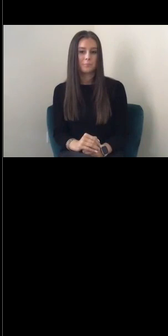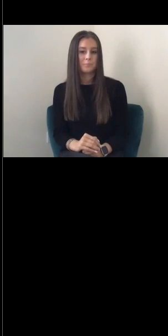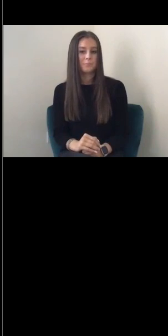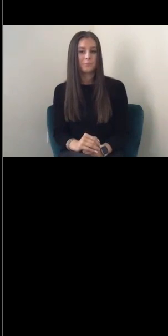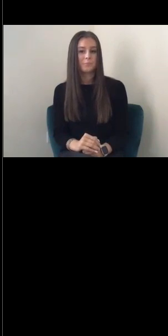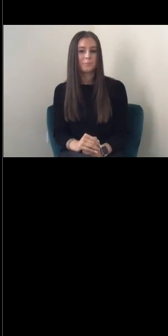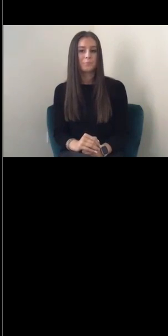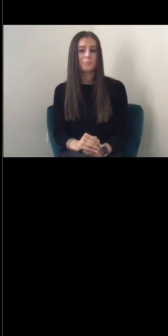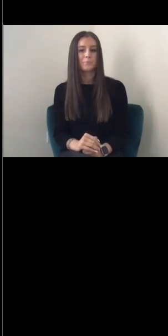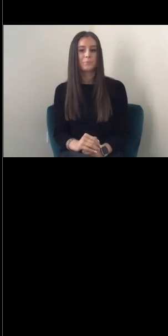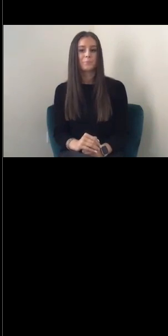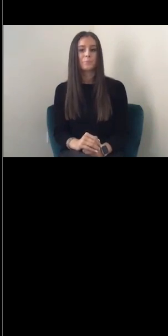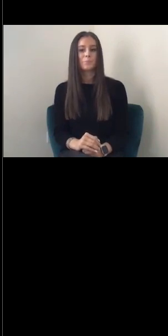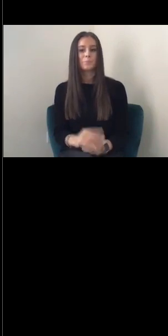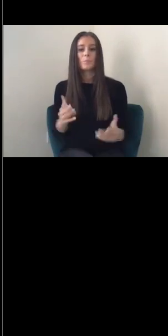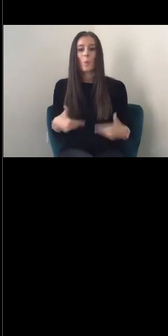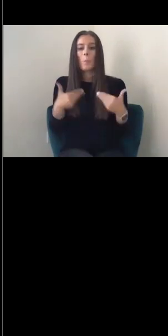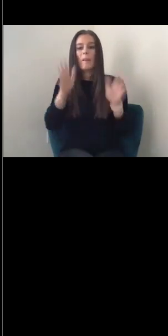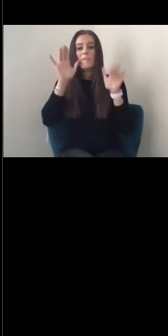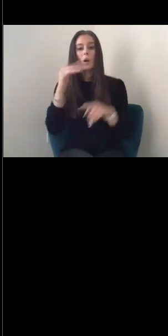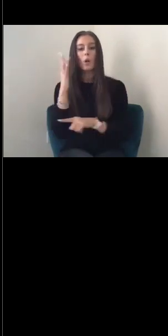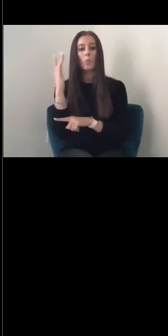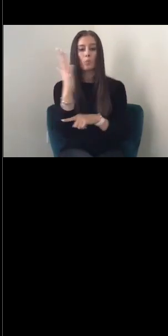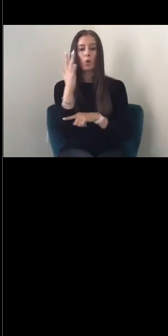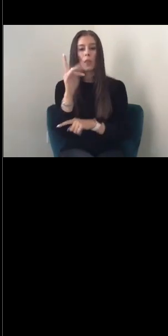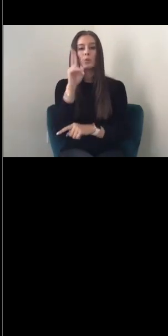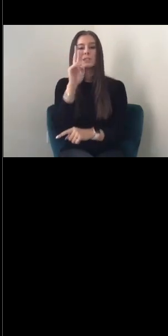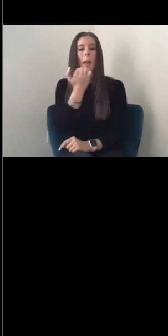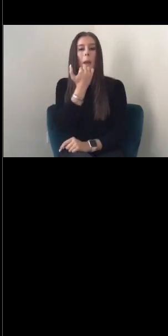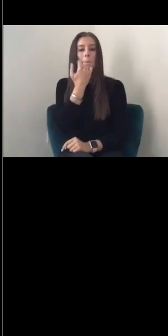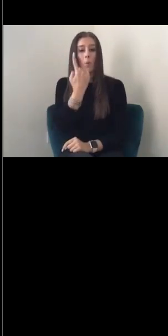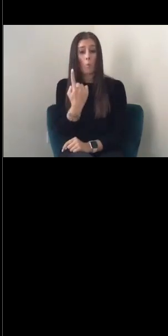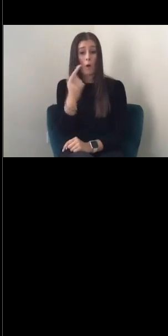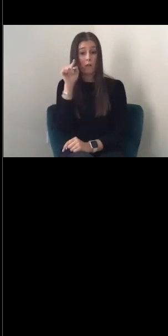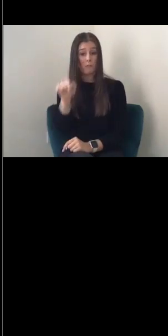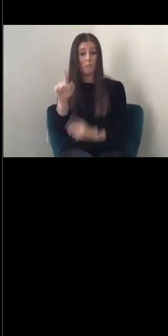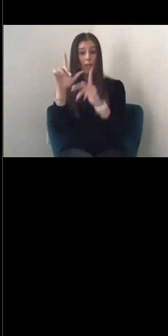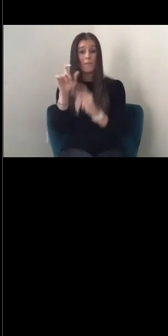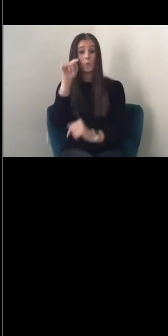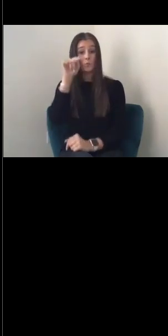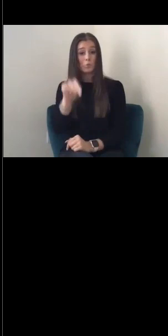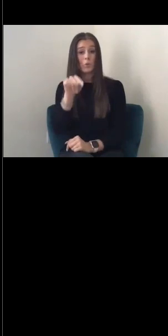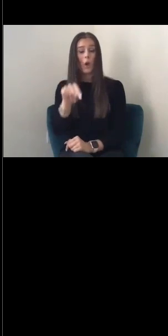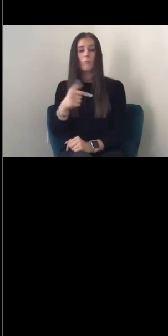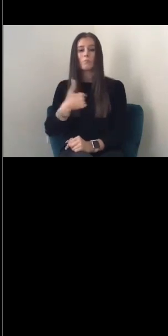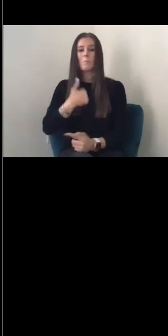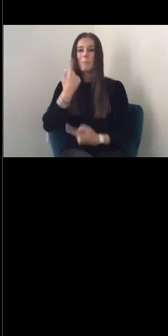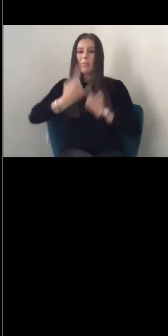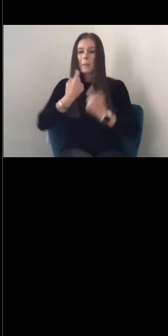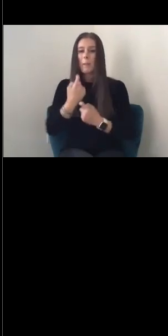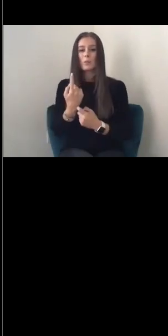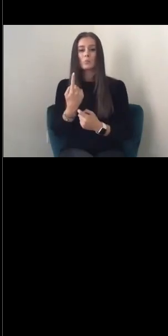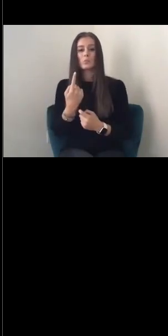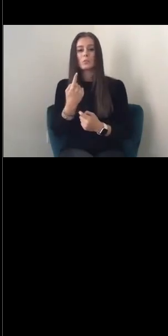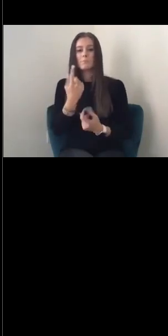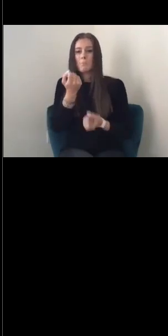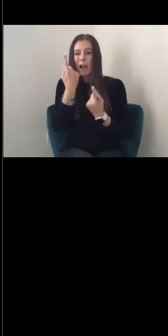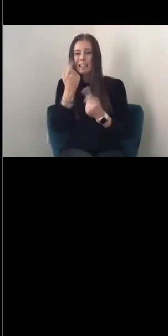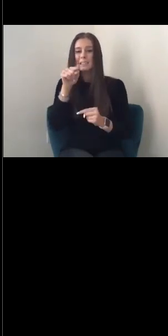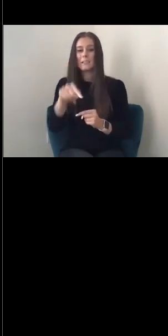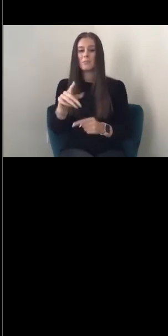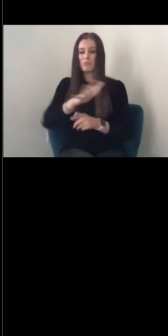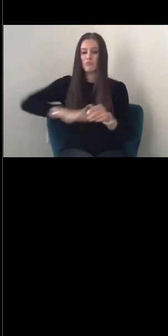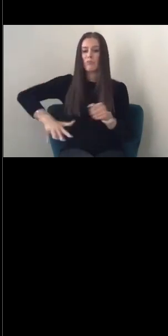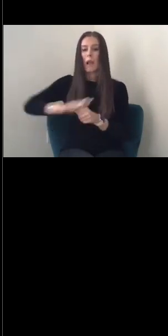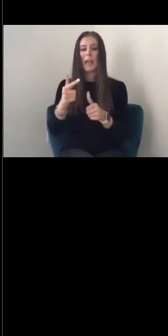Moving on to woodlands, shown as number 1 on this image, as part of our planting proposals at the A13 junction,